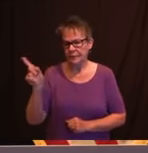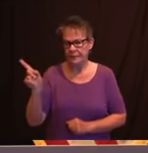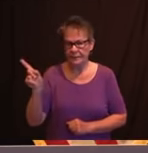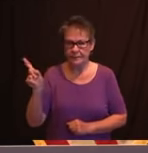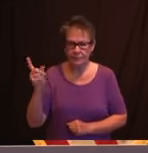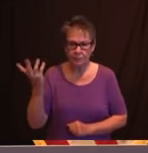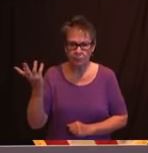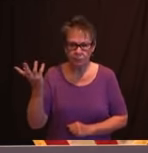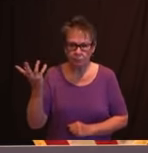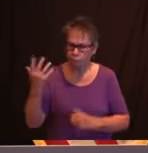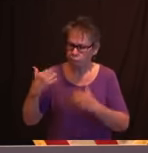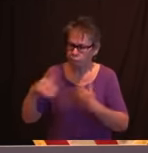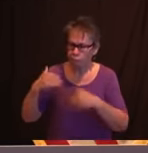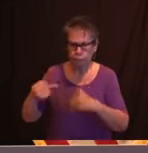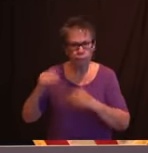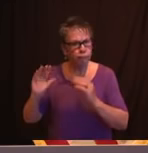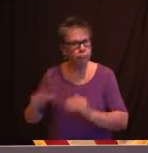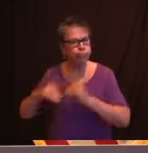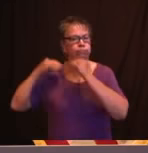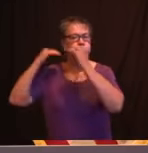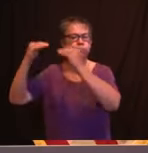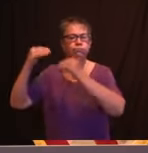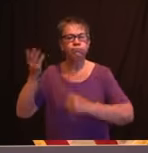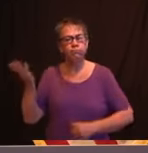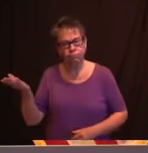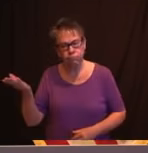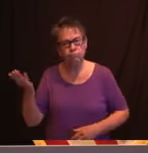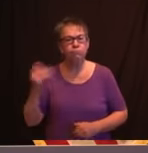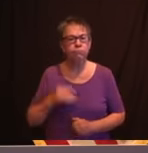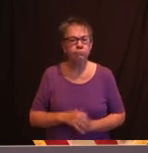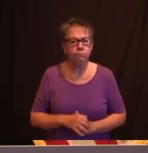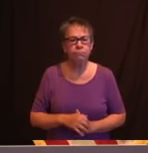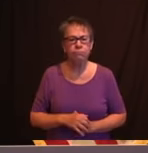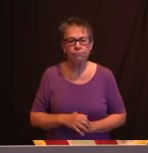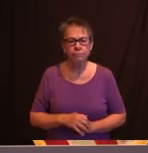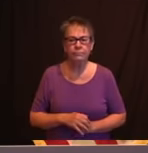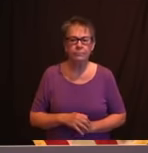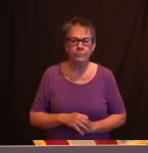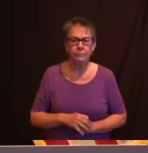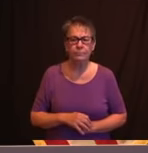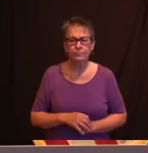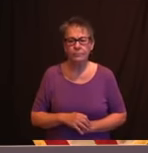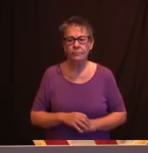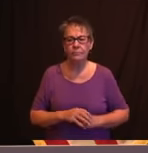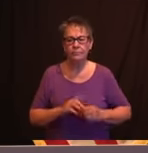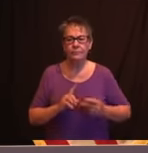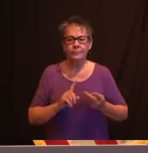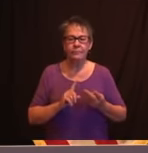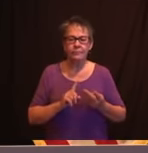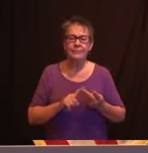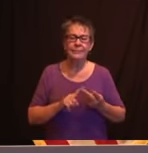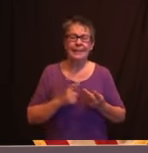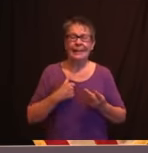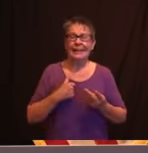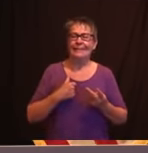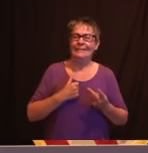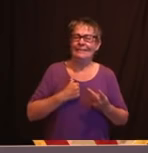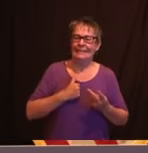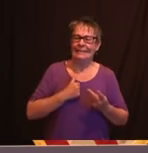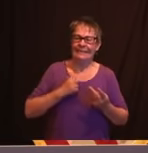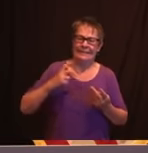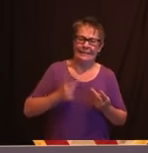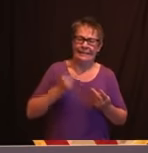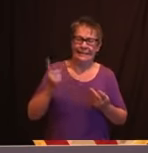healthcare generator of talent as well. And we're sorry to lose him, but I'm thrilled that he is staying